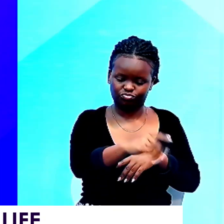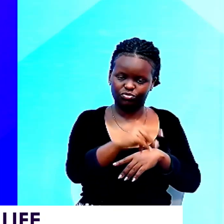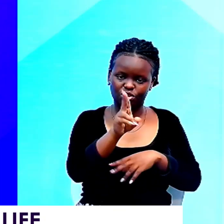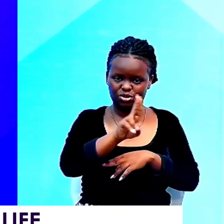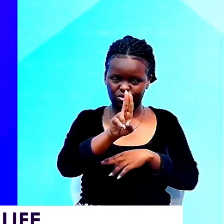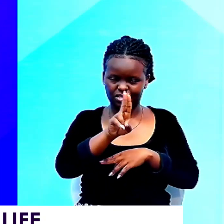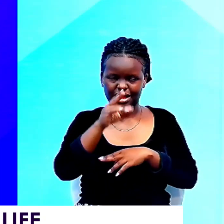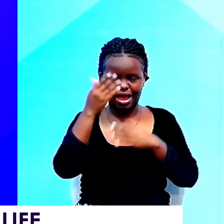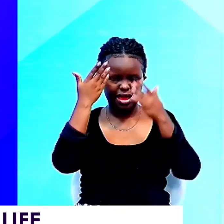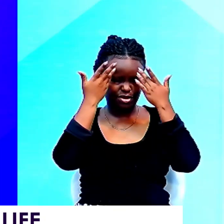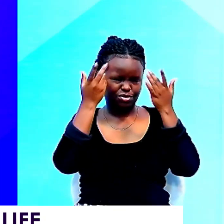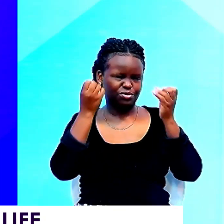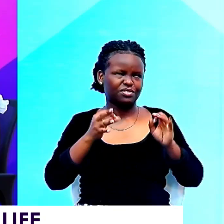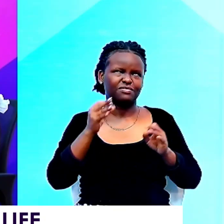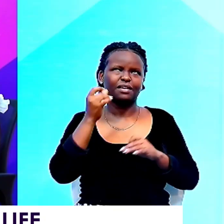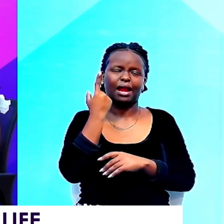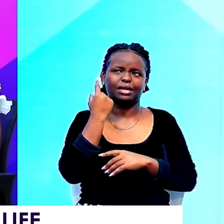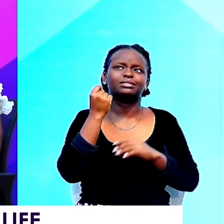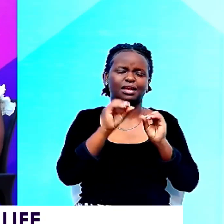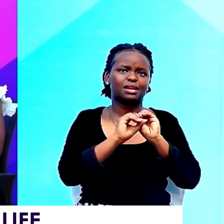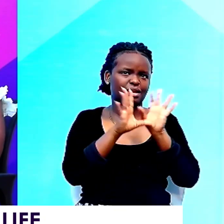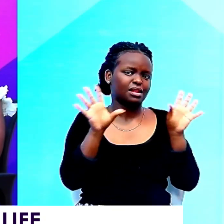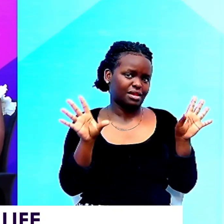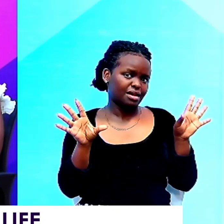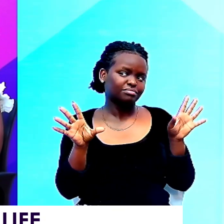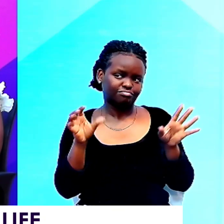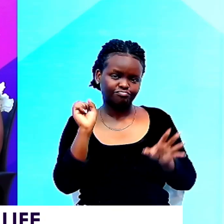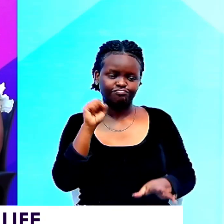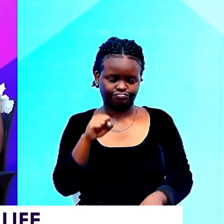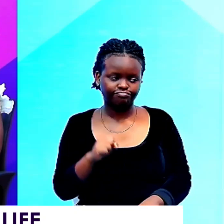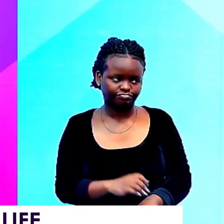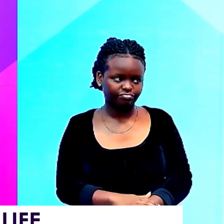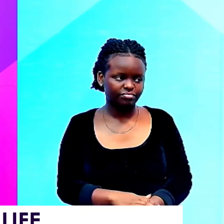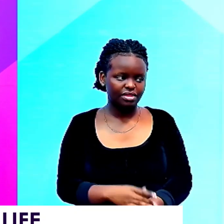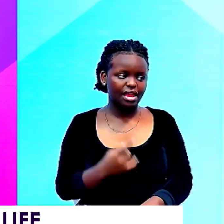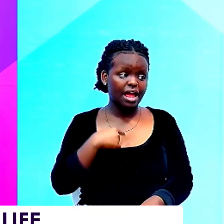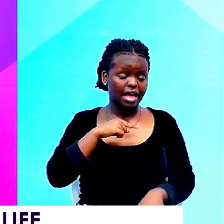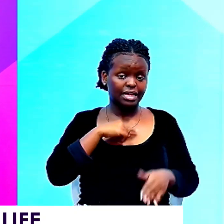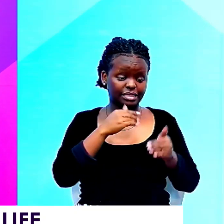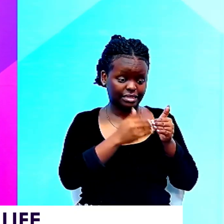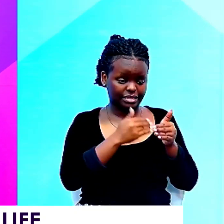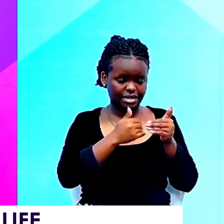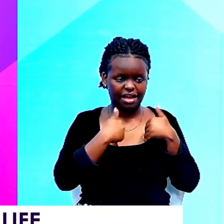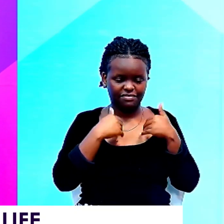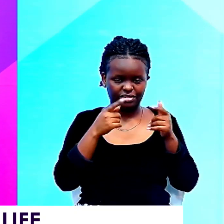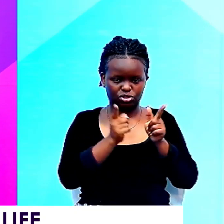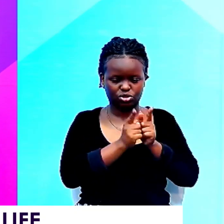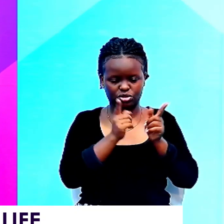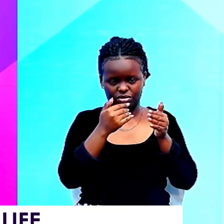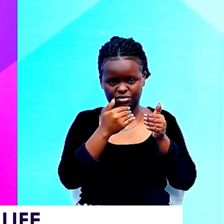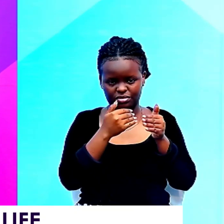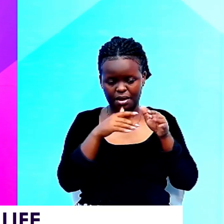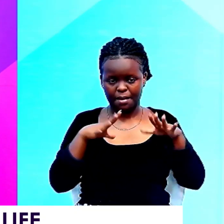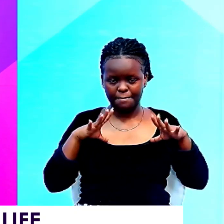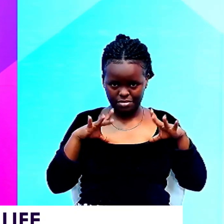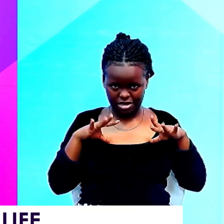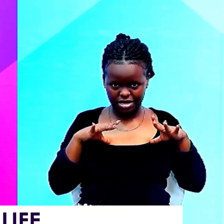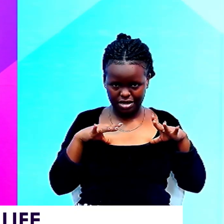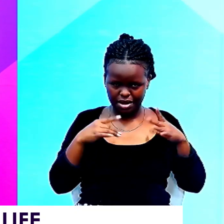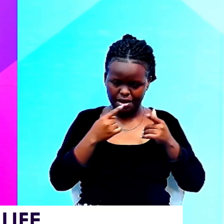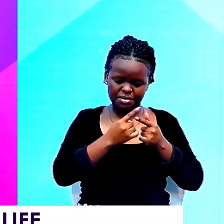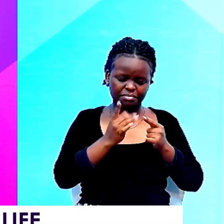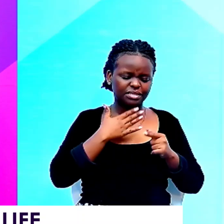know if that is well understood. Yeah, it is. It is. Yeah, I know we're about to go for a break. Yes. But I'm just